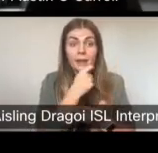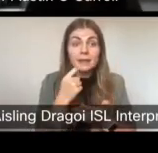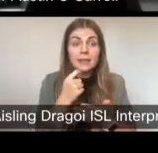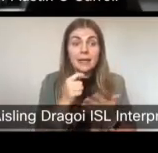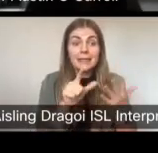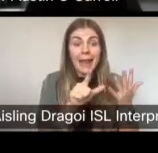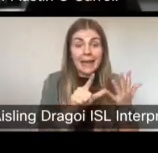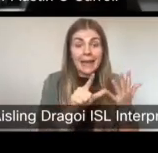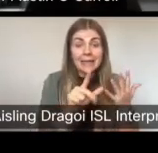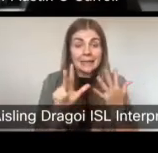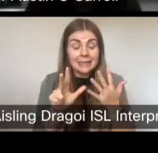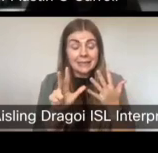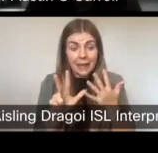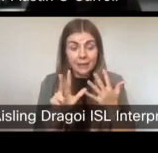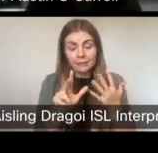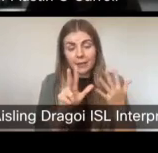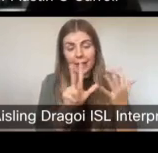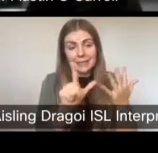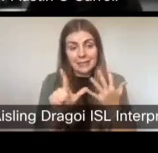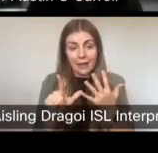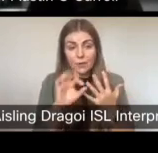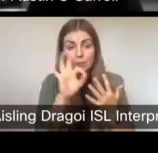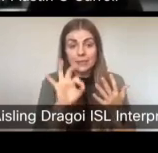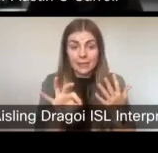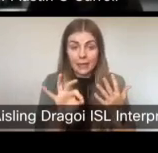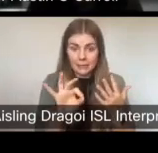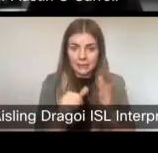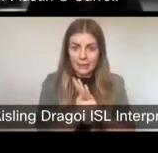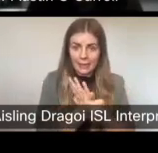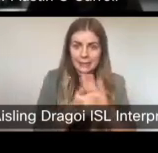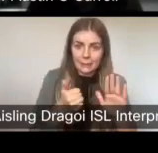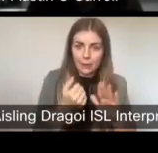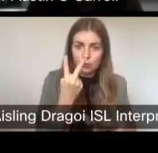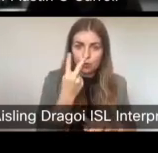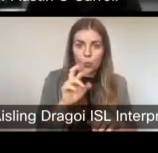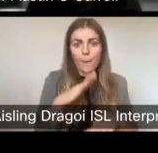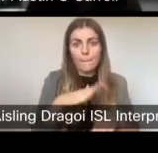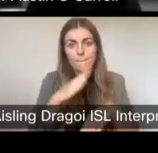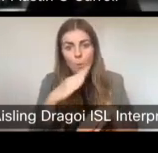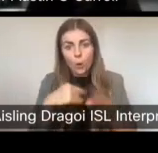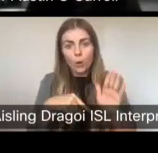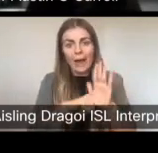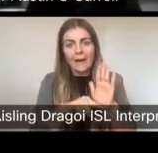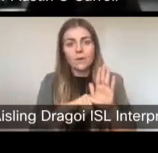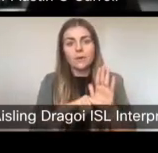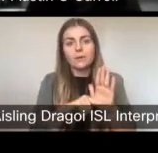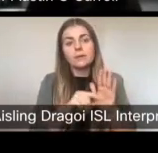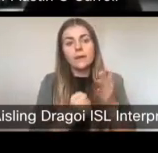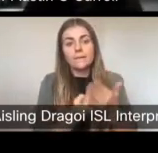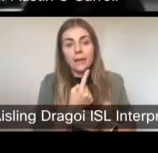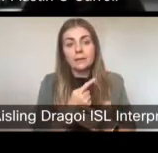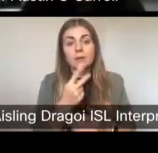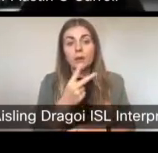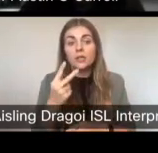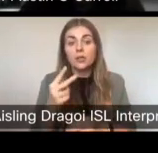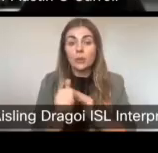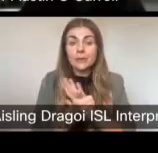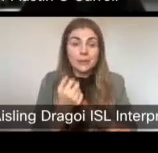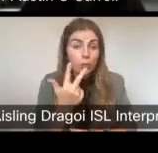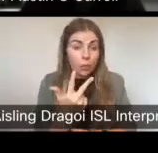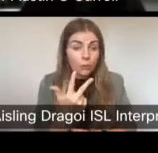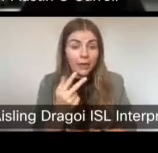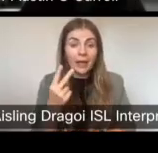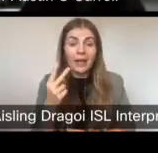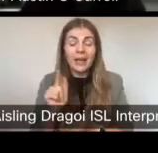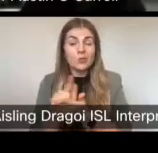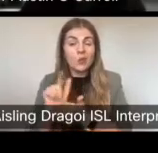87% of people that can experience 2 or more adverse childhood events, 22% had experienced 3, and 12.5% had experienced 4 or